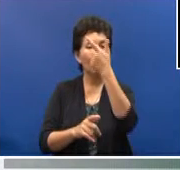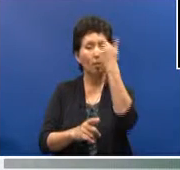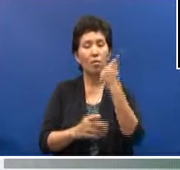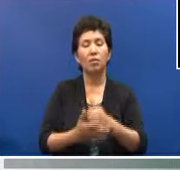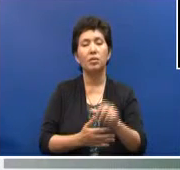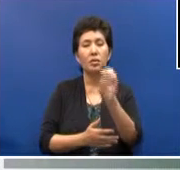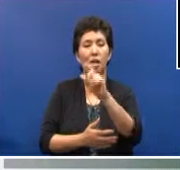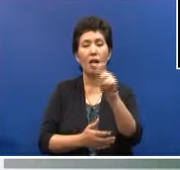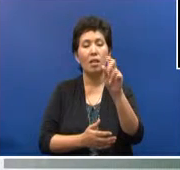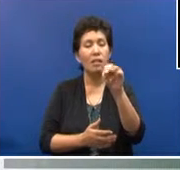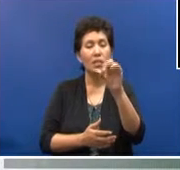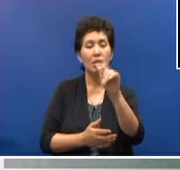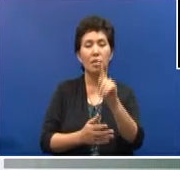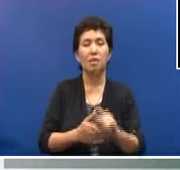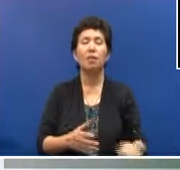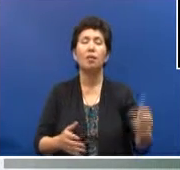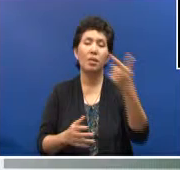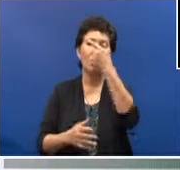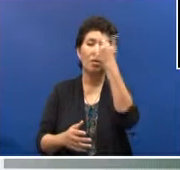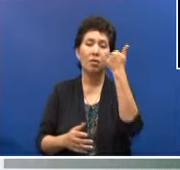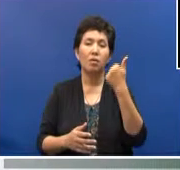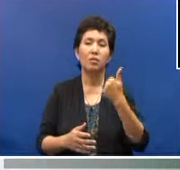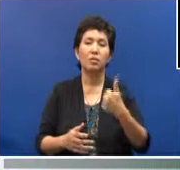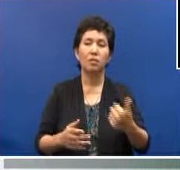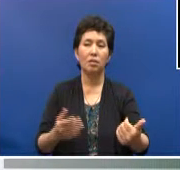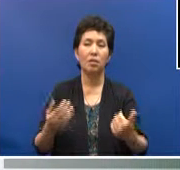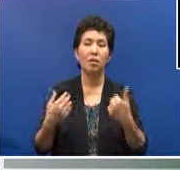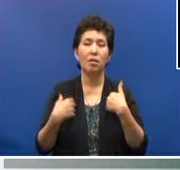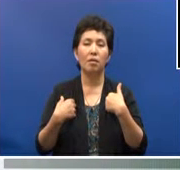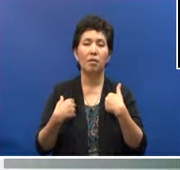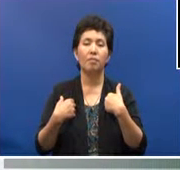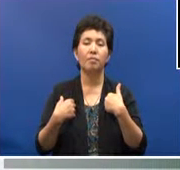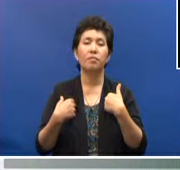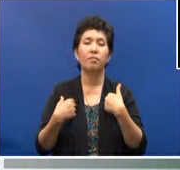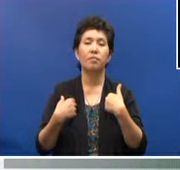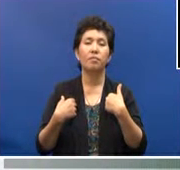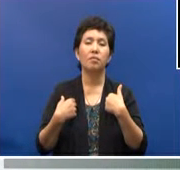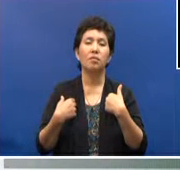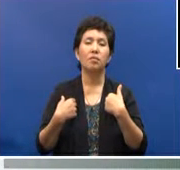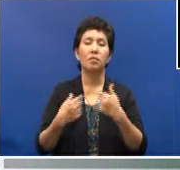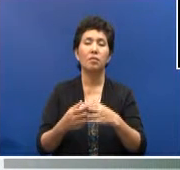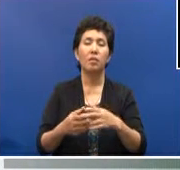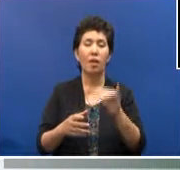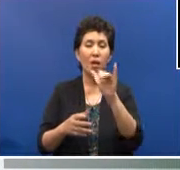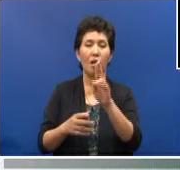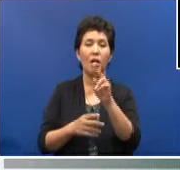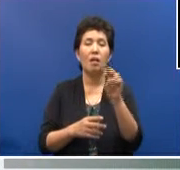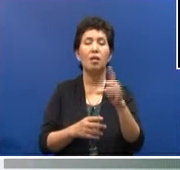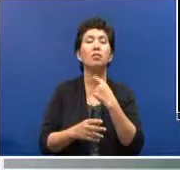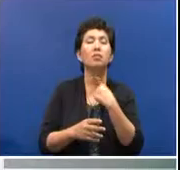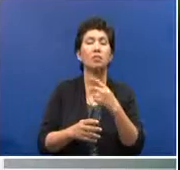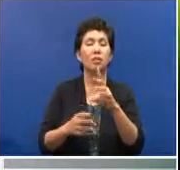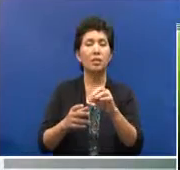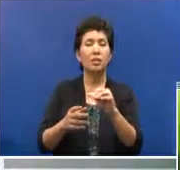of ethnic and racial differences and because they have traits which are deemed undesirable to